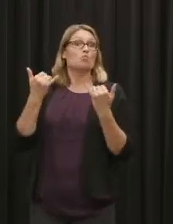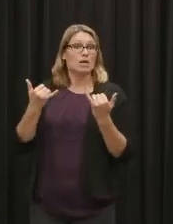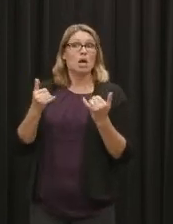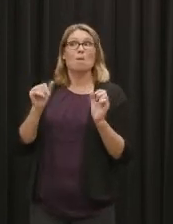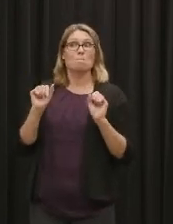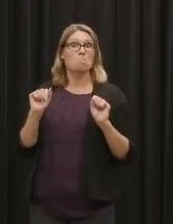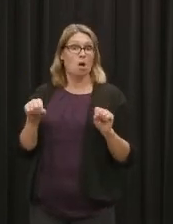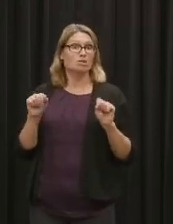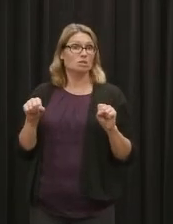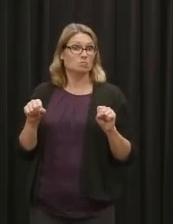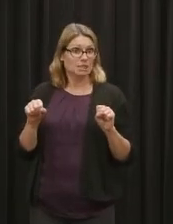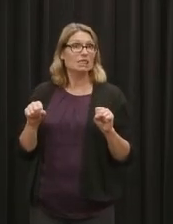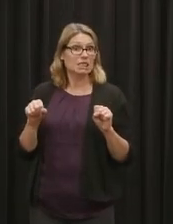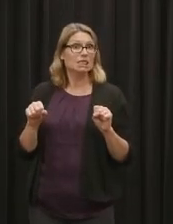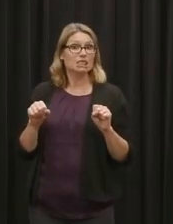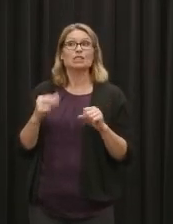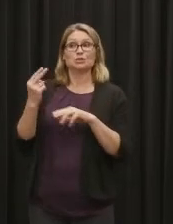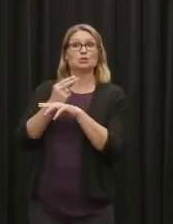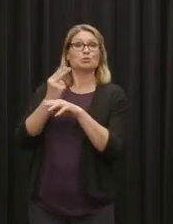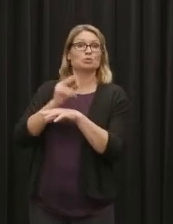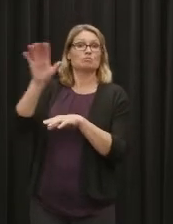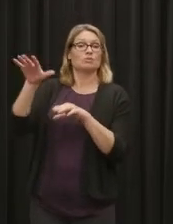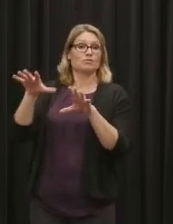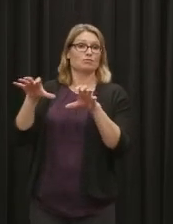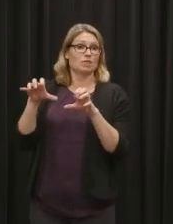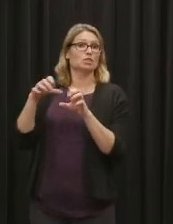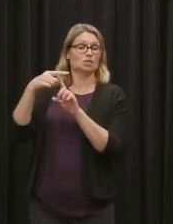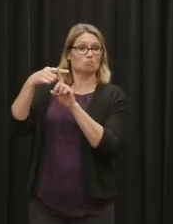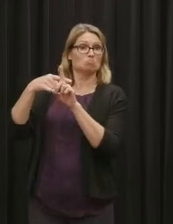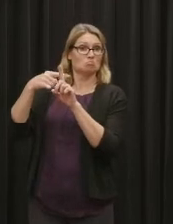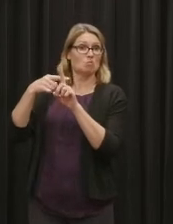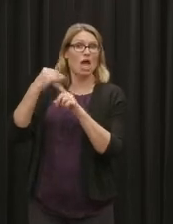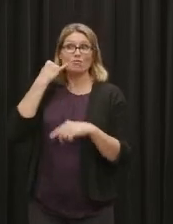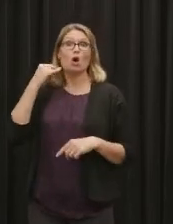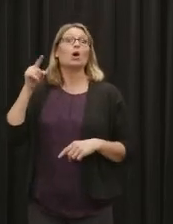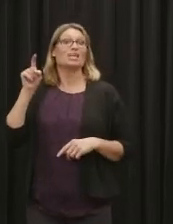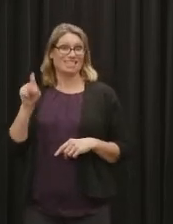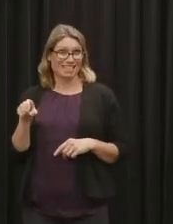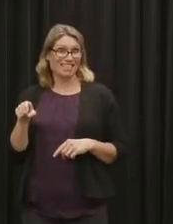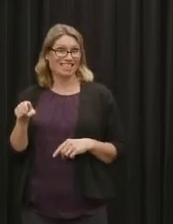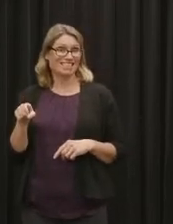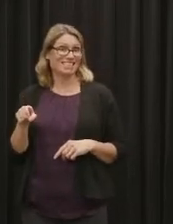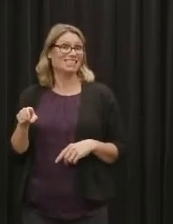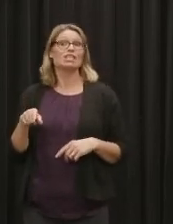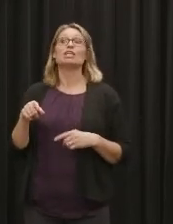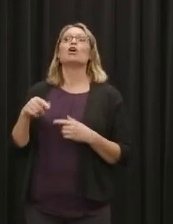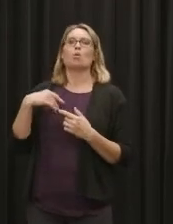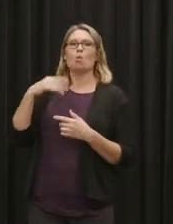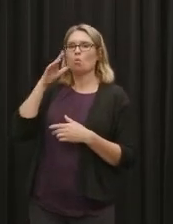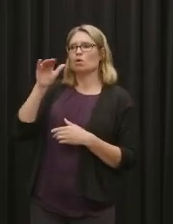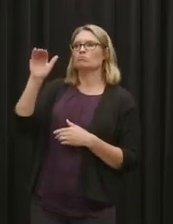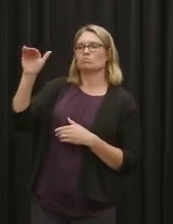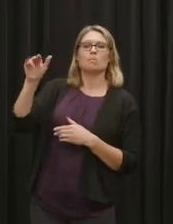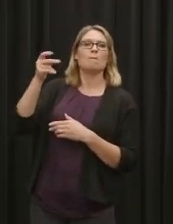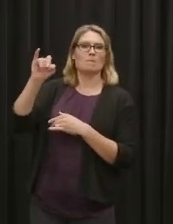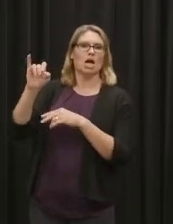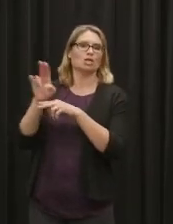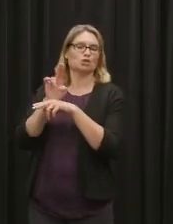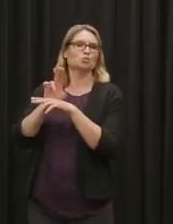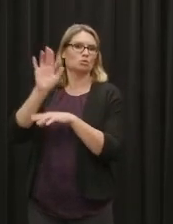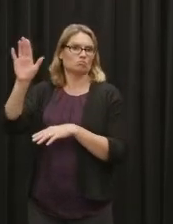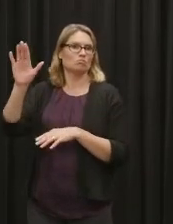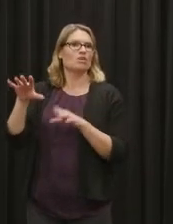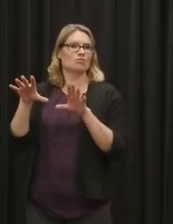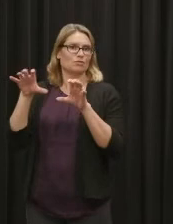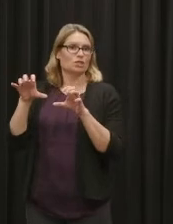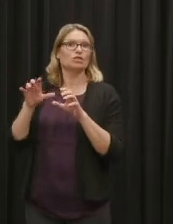that into our considerations, and if we identify a need for it, we'll certainly be in direct communication with him about that